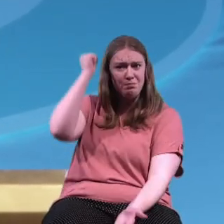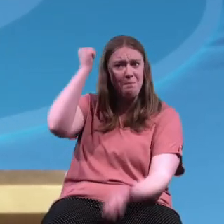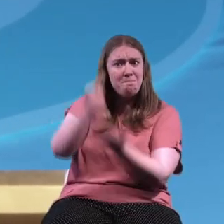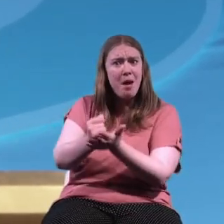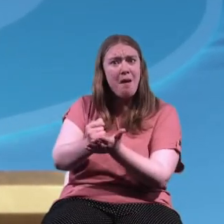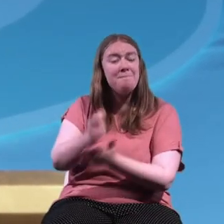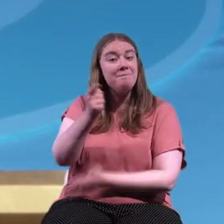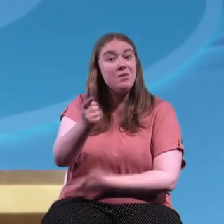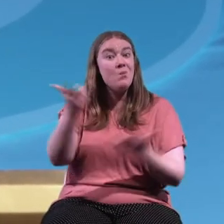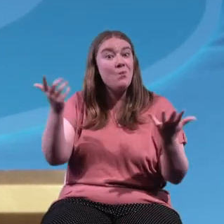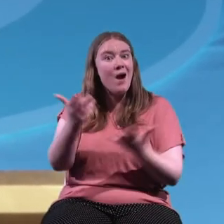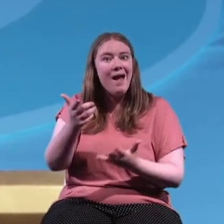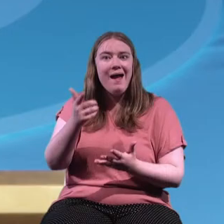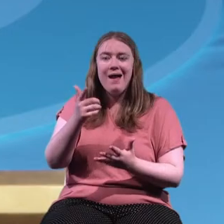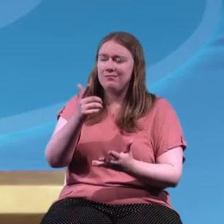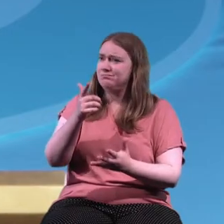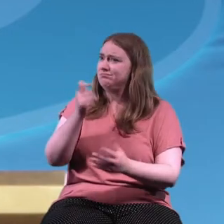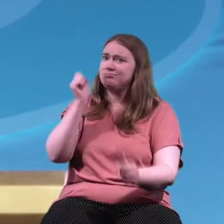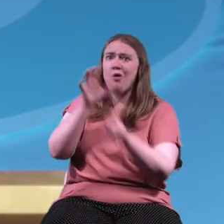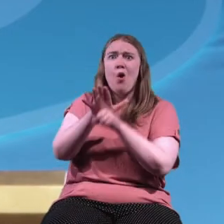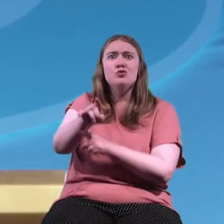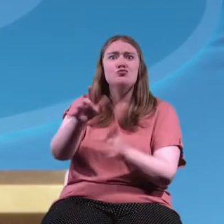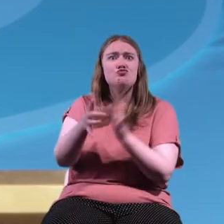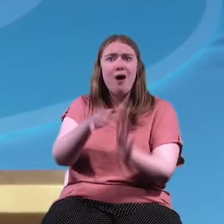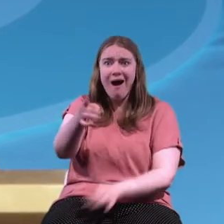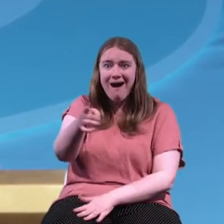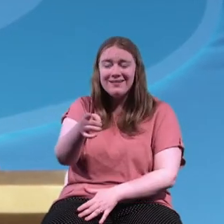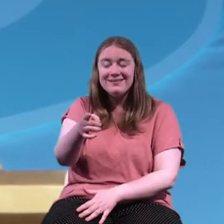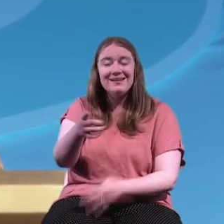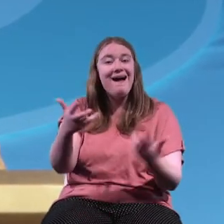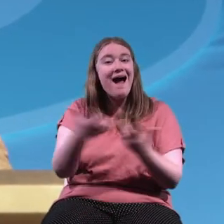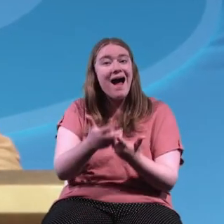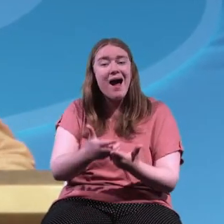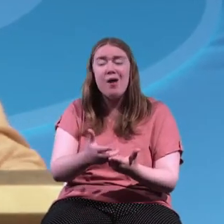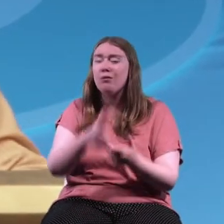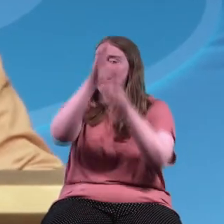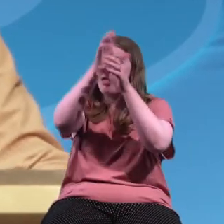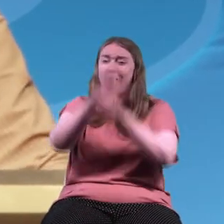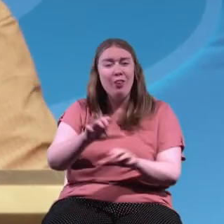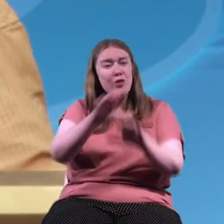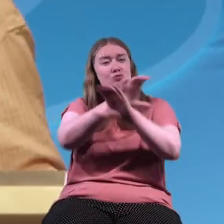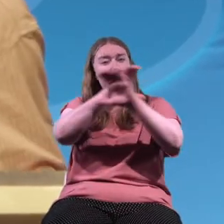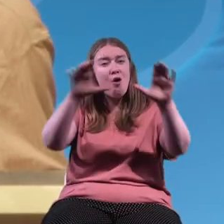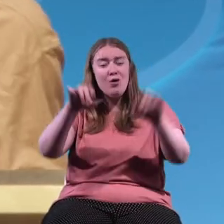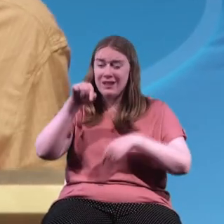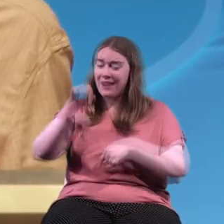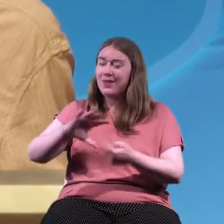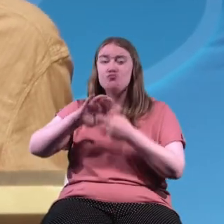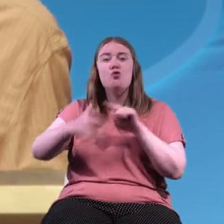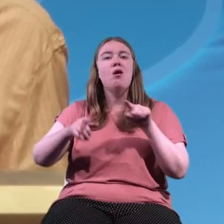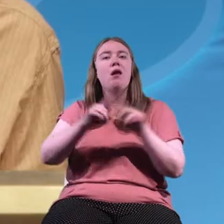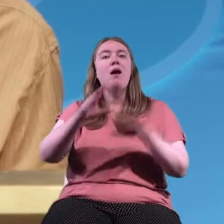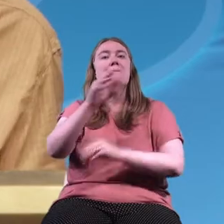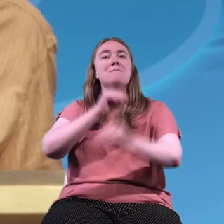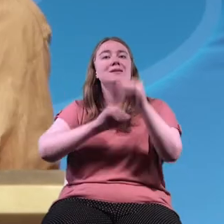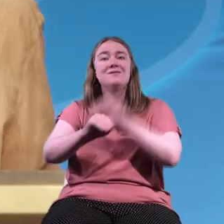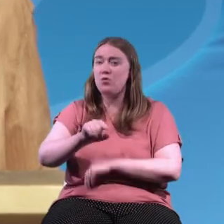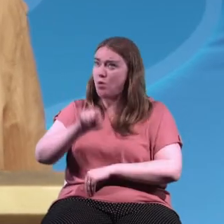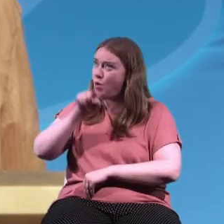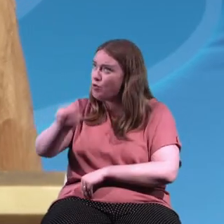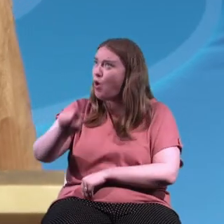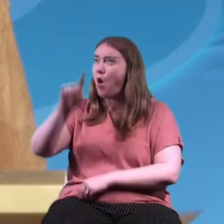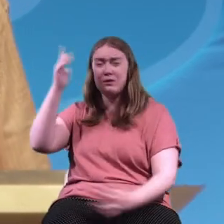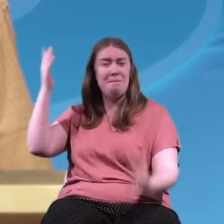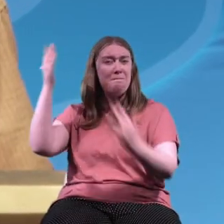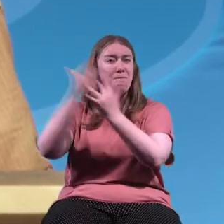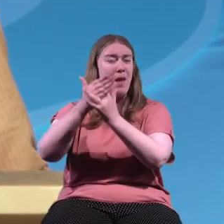that we deserve falls on Christ at the cross. The rock represents God stepping in